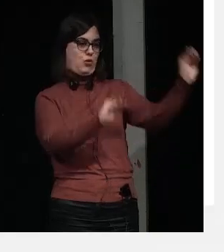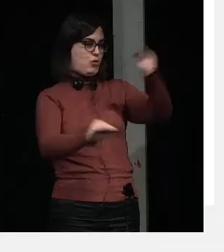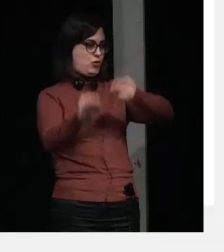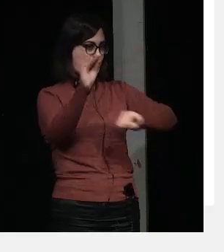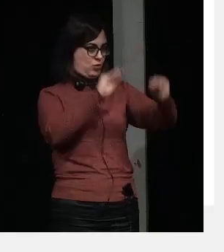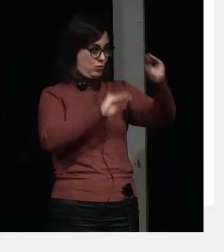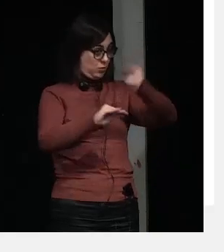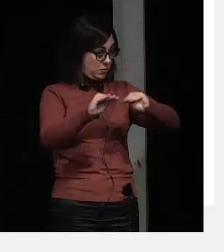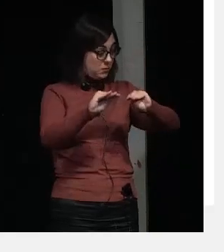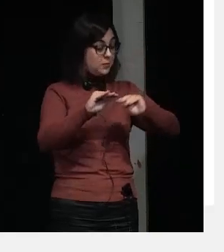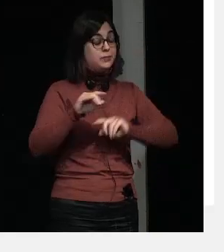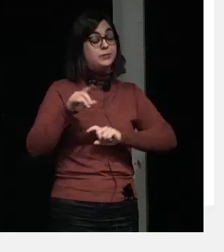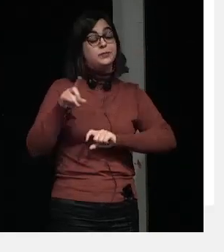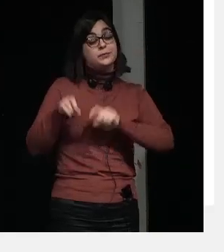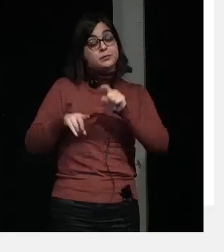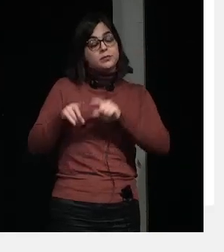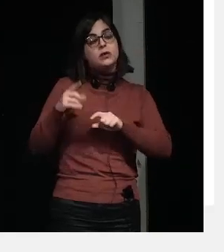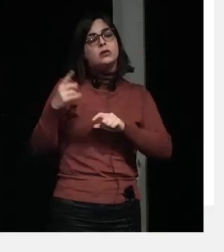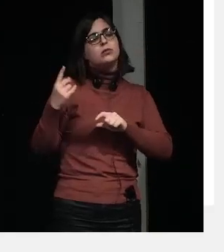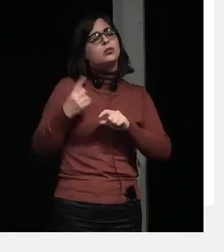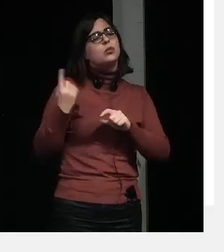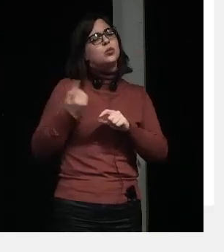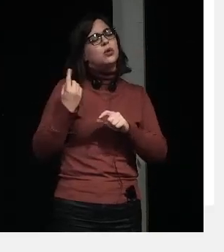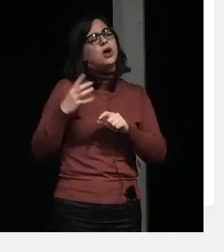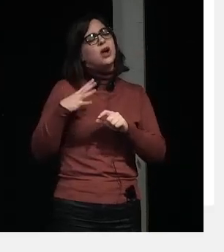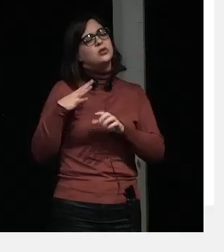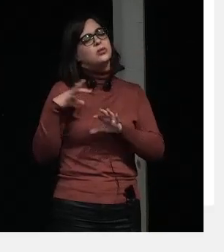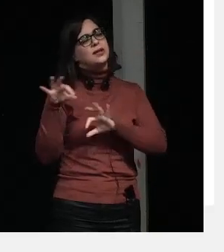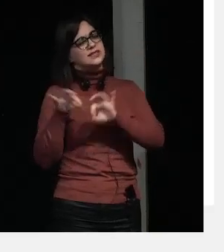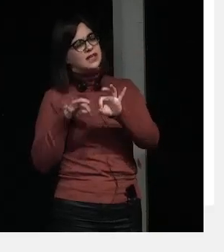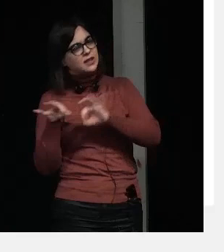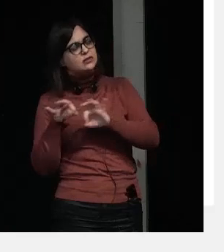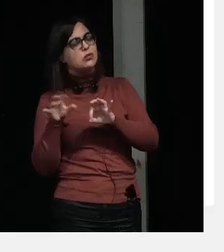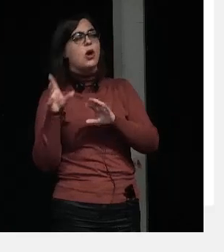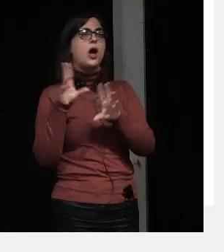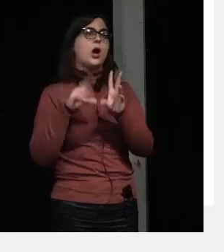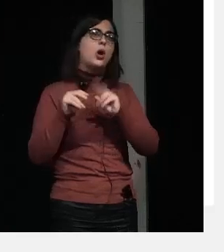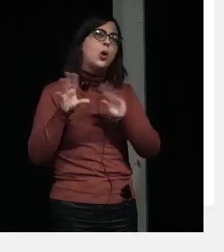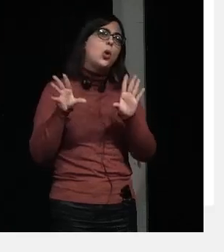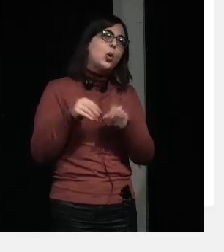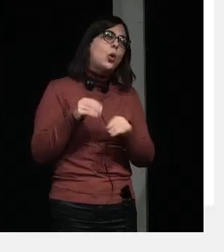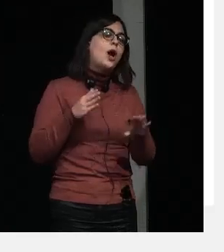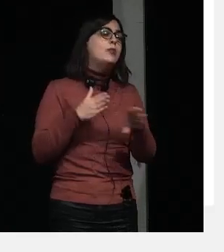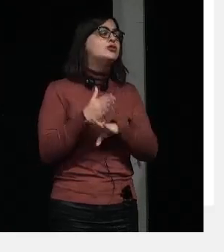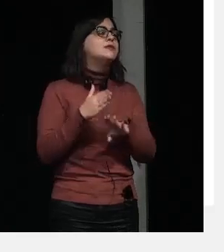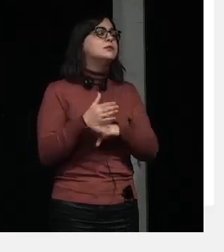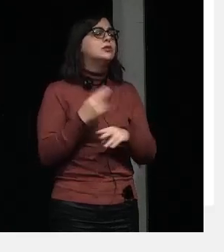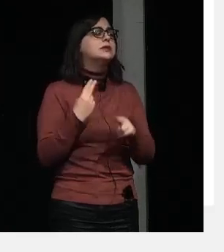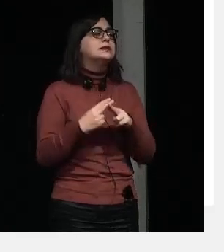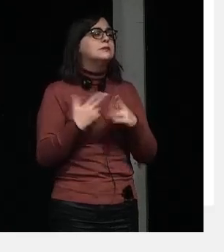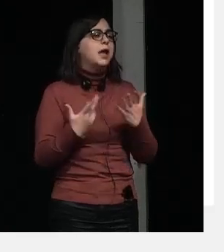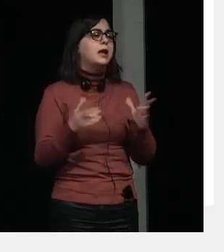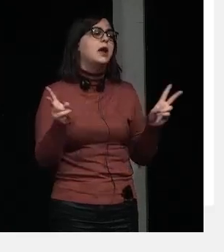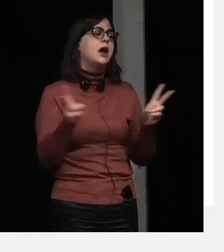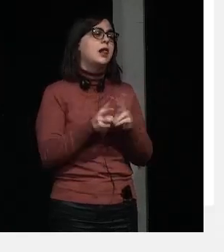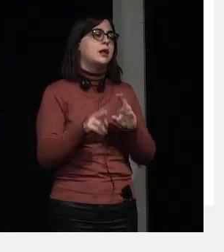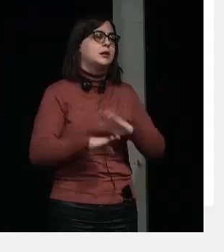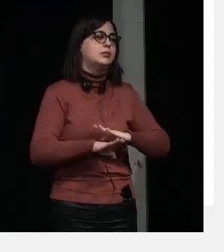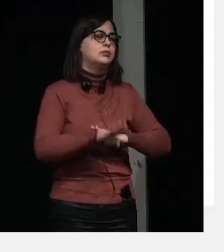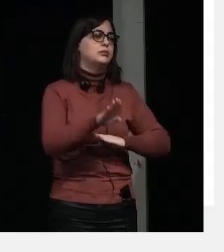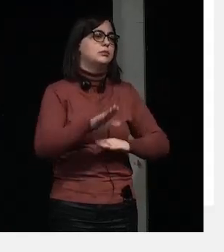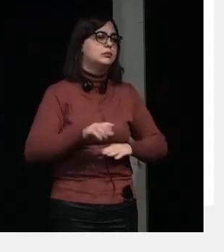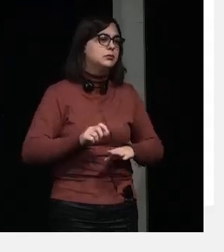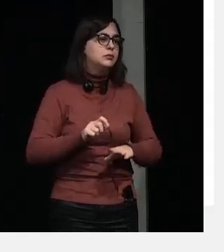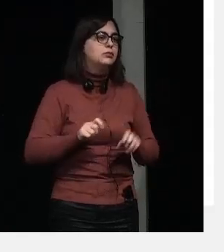them, okay, we need to make a project accessible, they think mobility, right? And they're very excited about it.